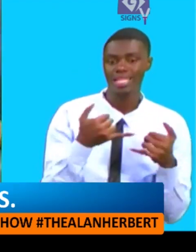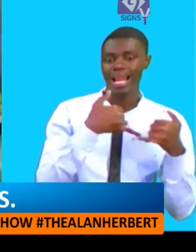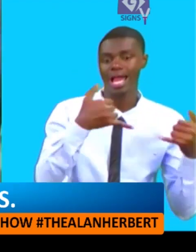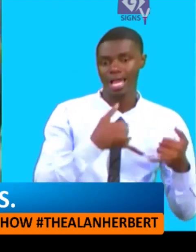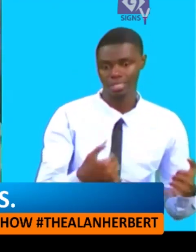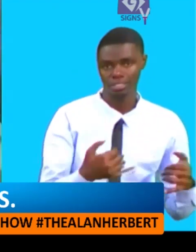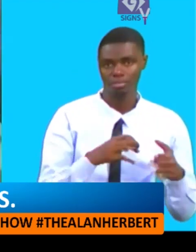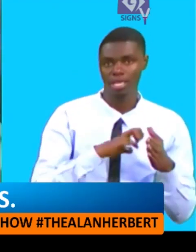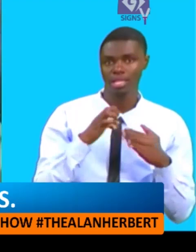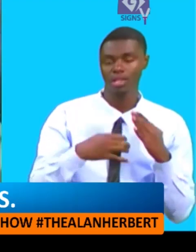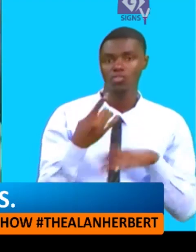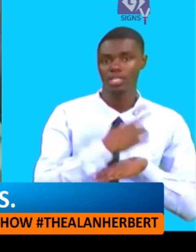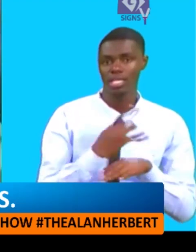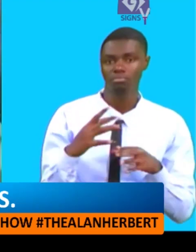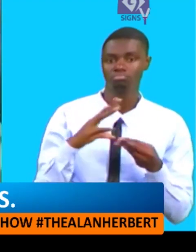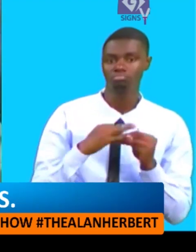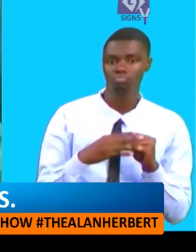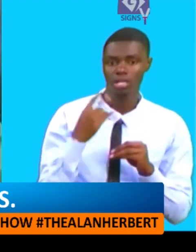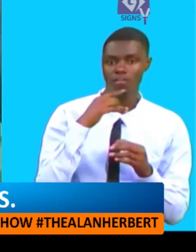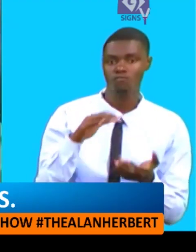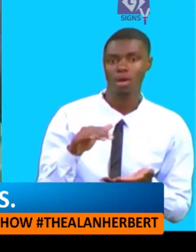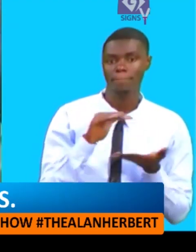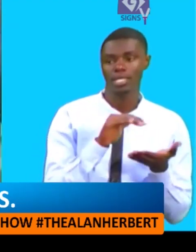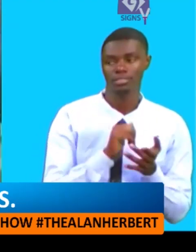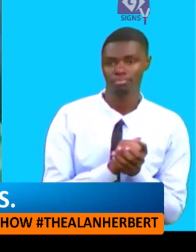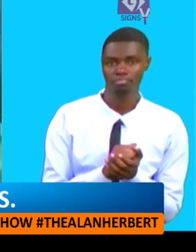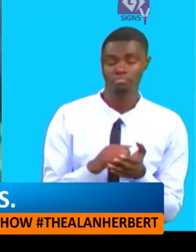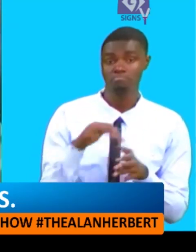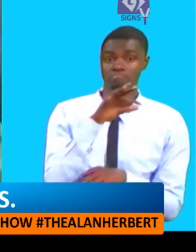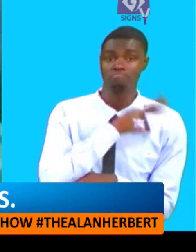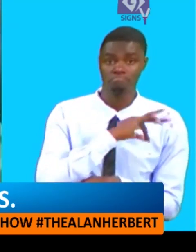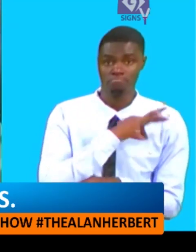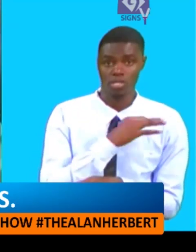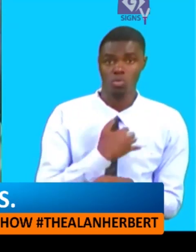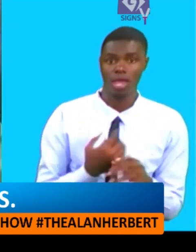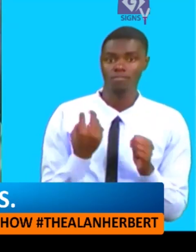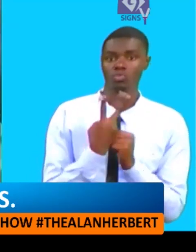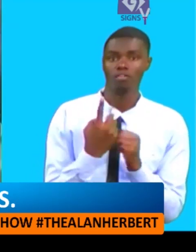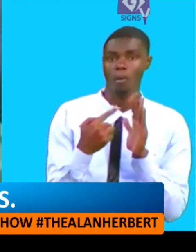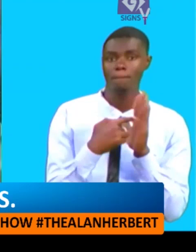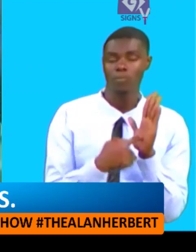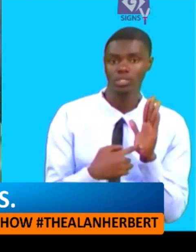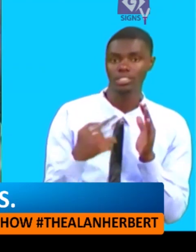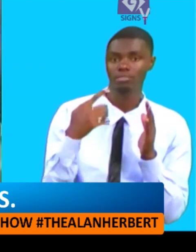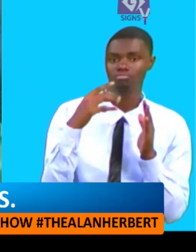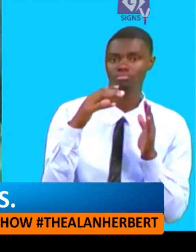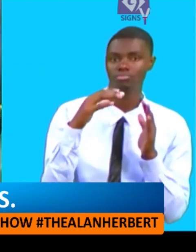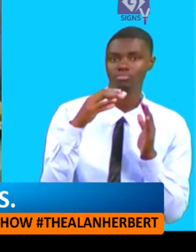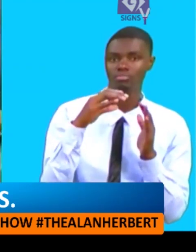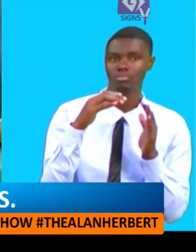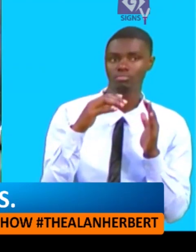Yeah. Then by the end of the day, come up with a cost for a package. In terms of benefits, we have a 12-point criteria that we normally